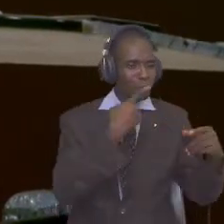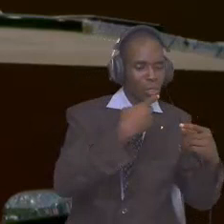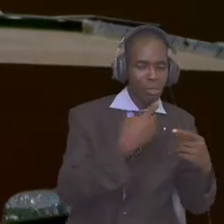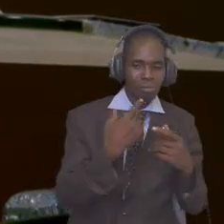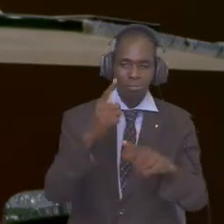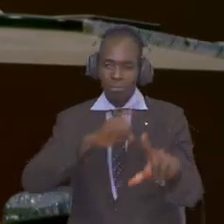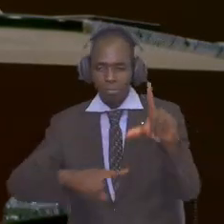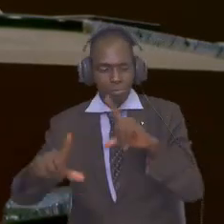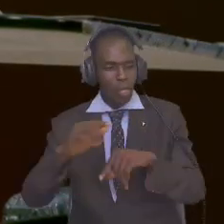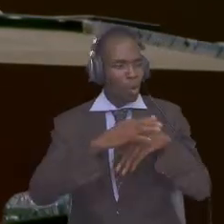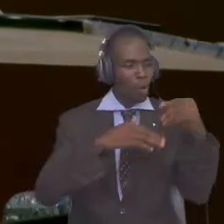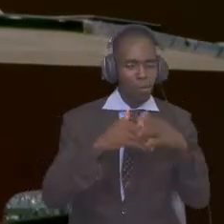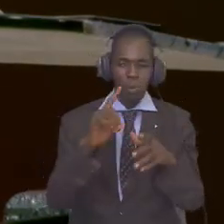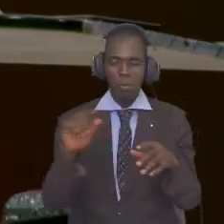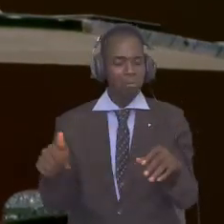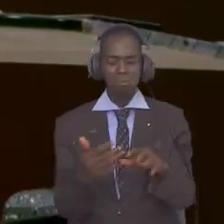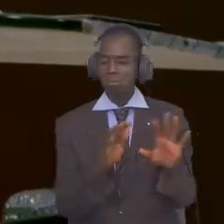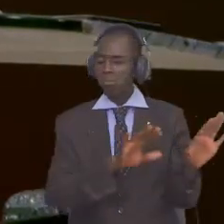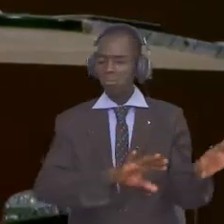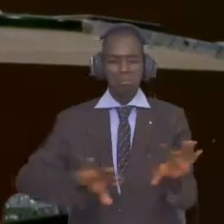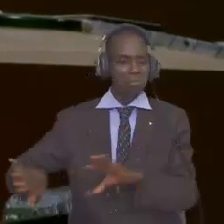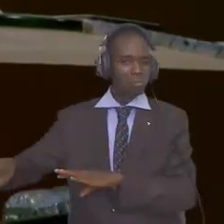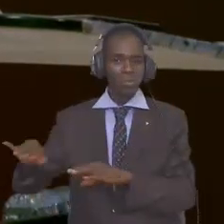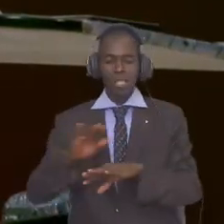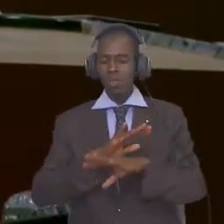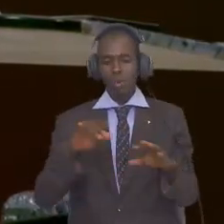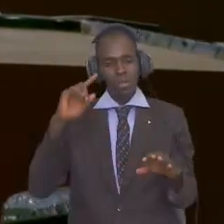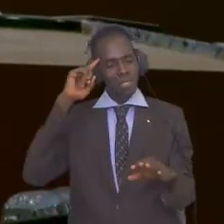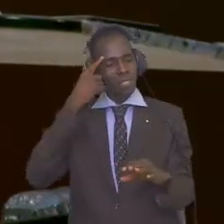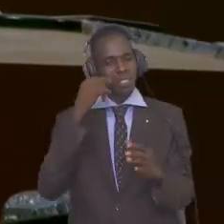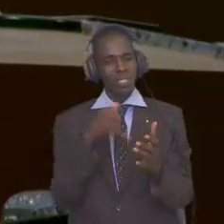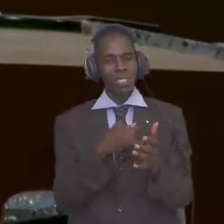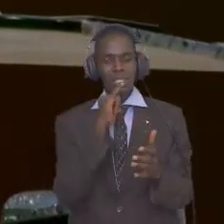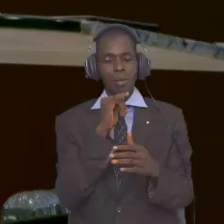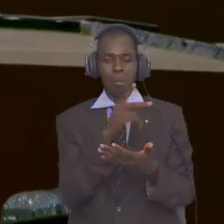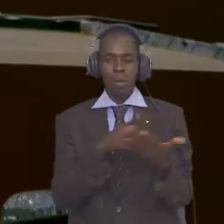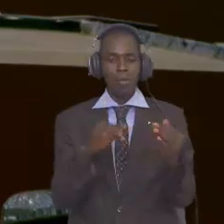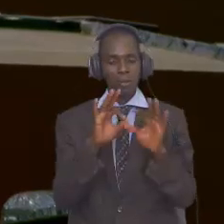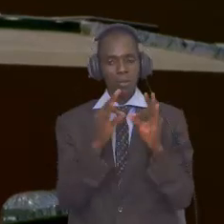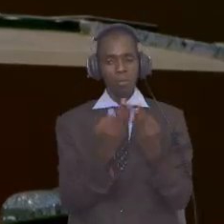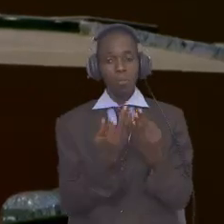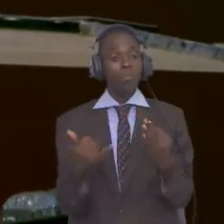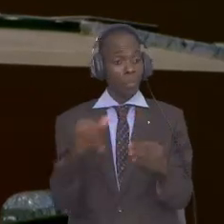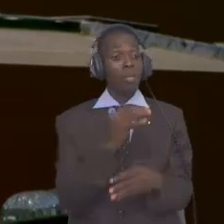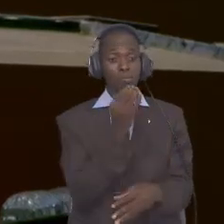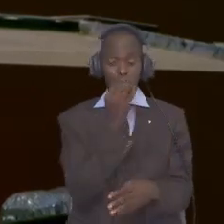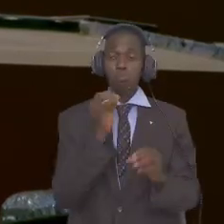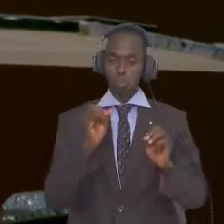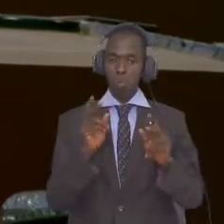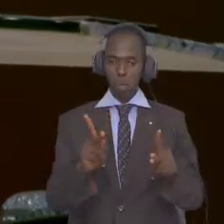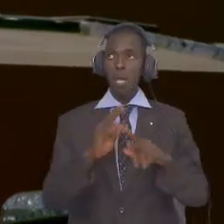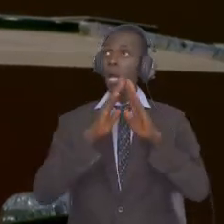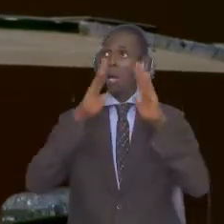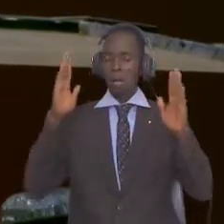each other, comforting each other, they don't think that's part of the family. They eat, they do everything, they are healthy, they are well